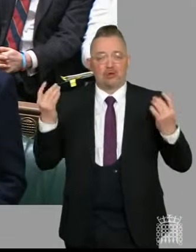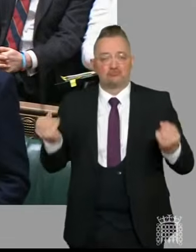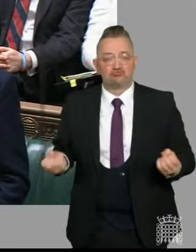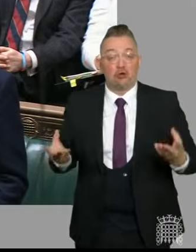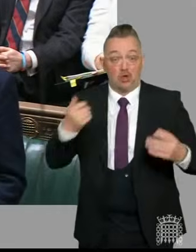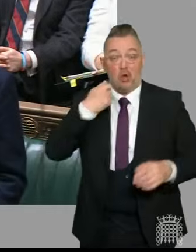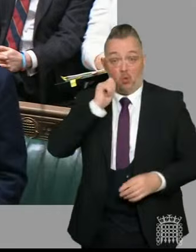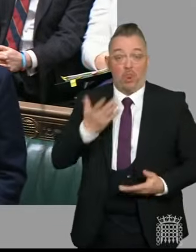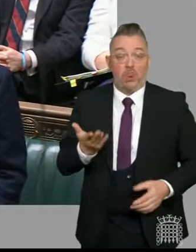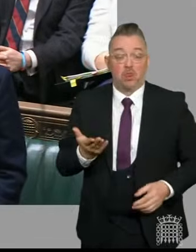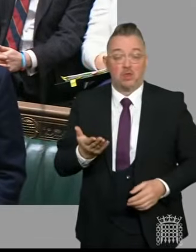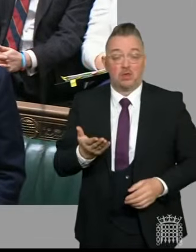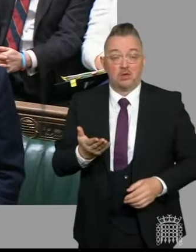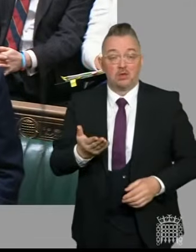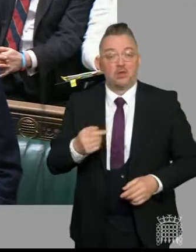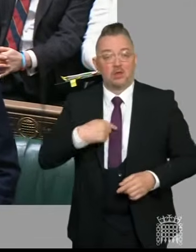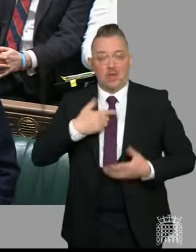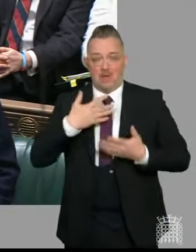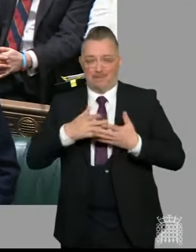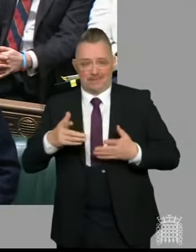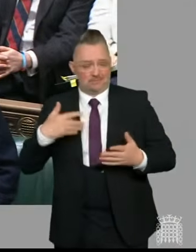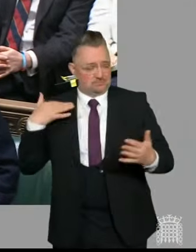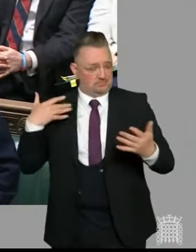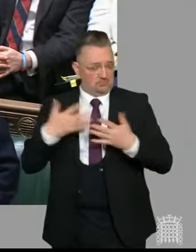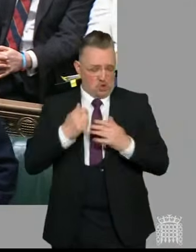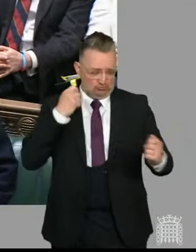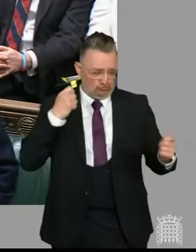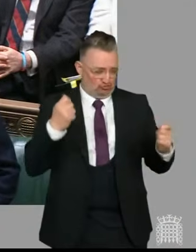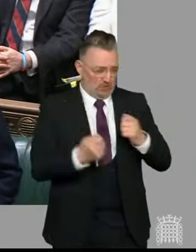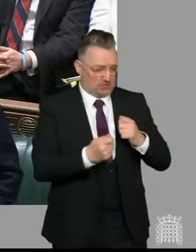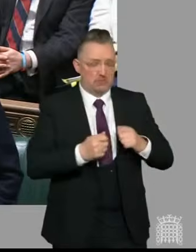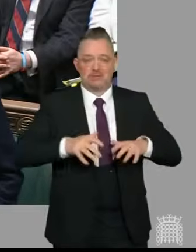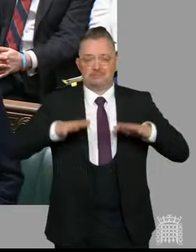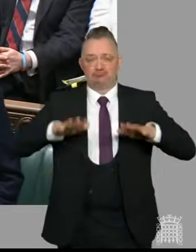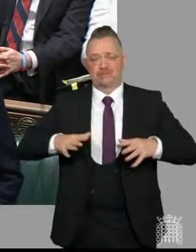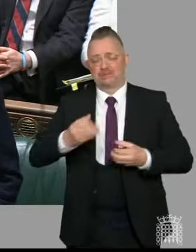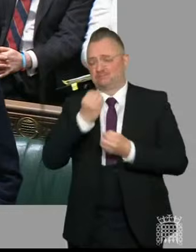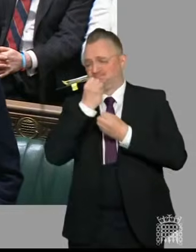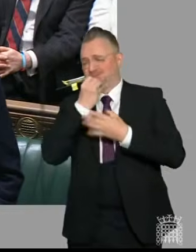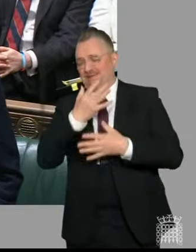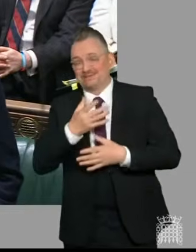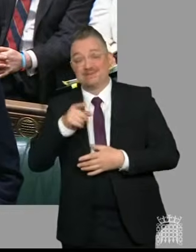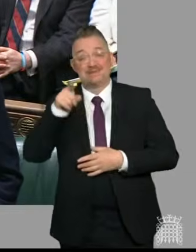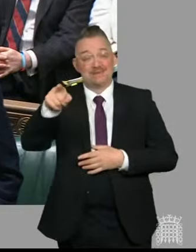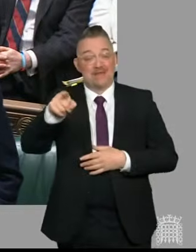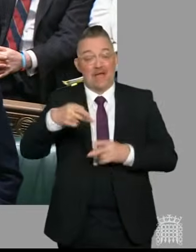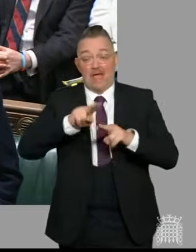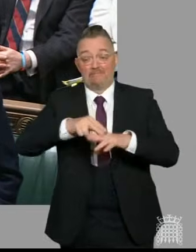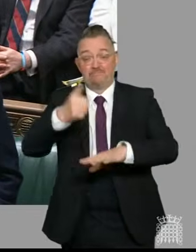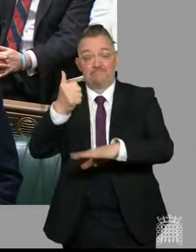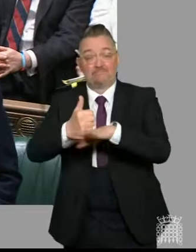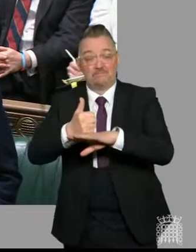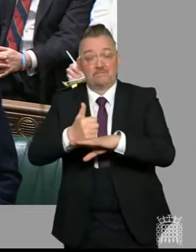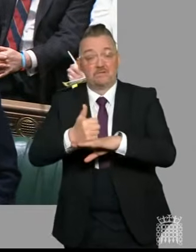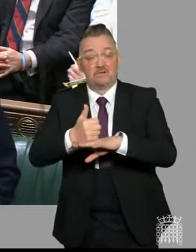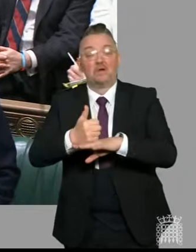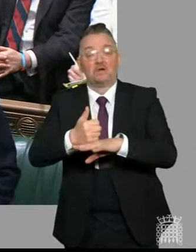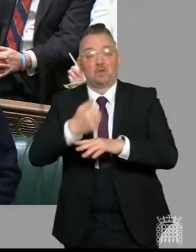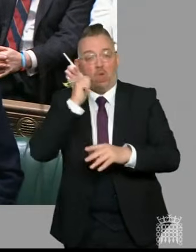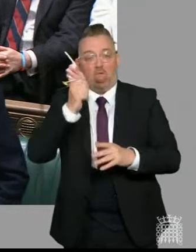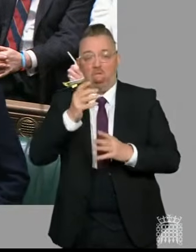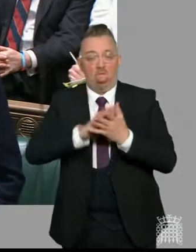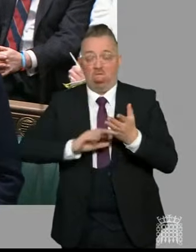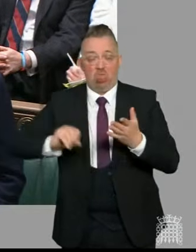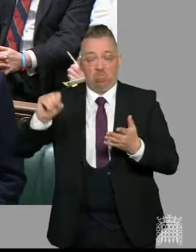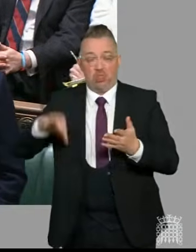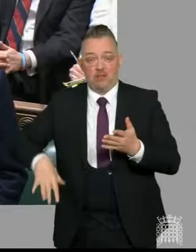country great. And we all know, though, Mr Speaker, the one reform that the Right Honourable Lady would not abolish